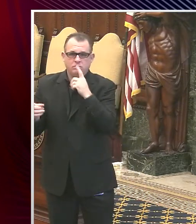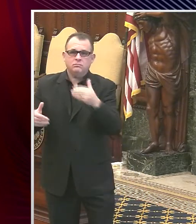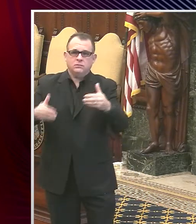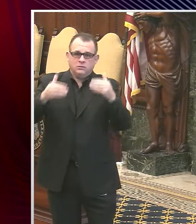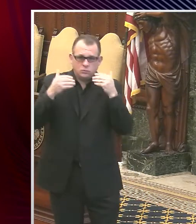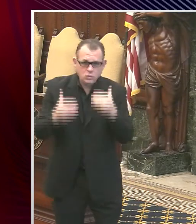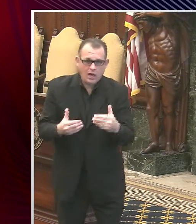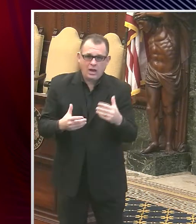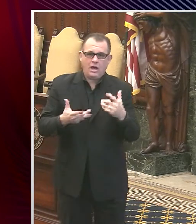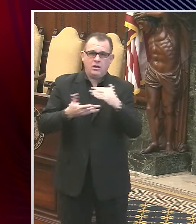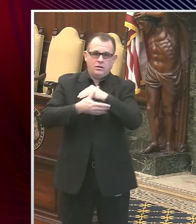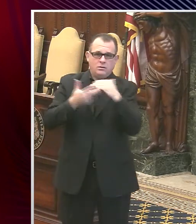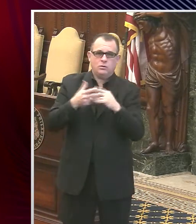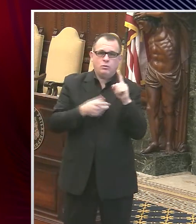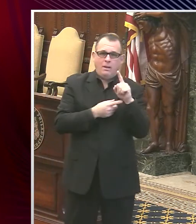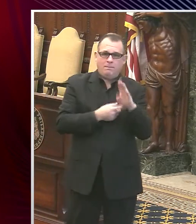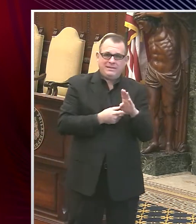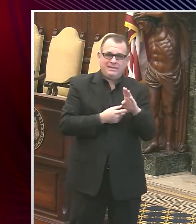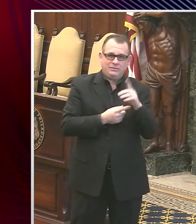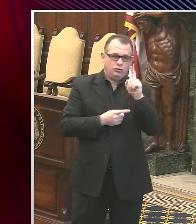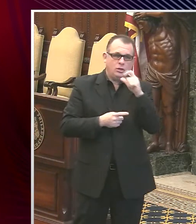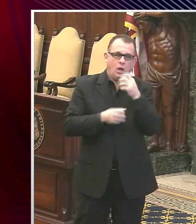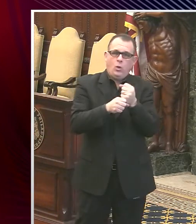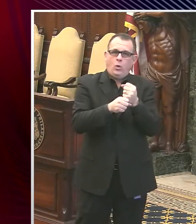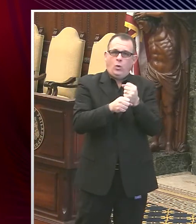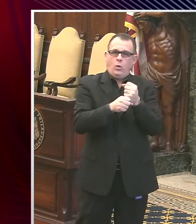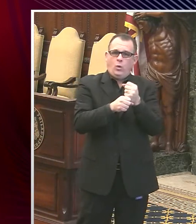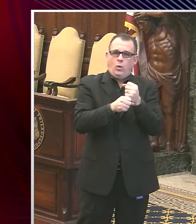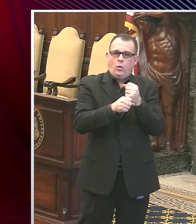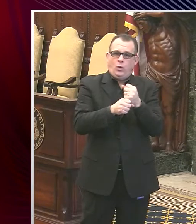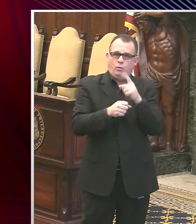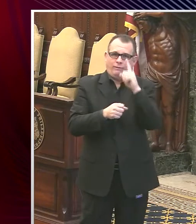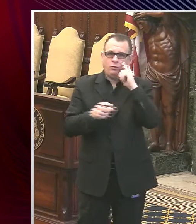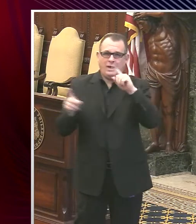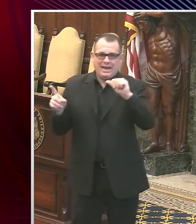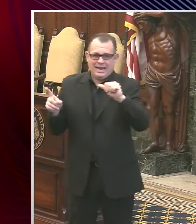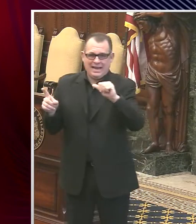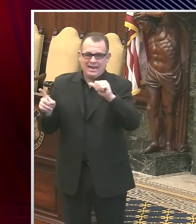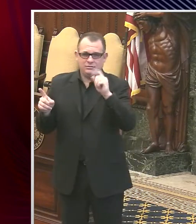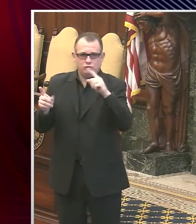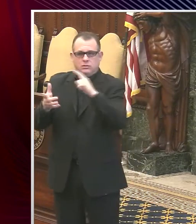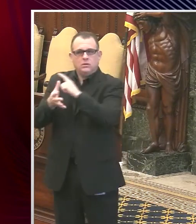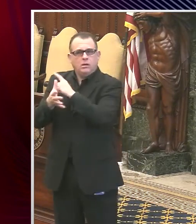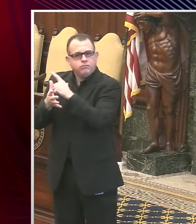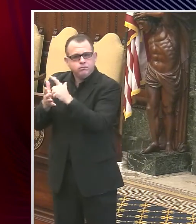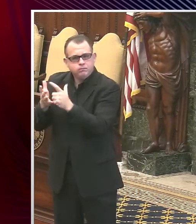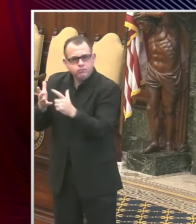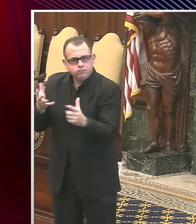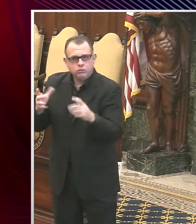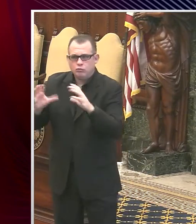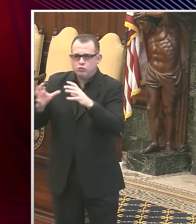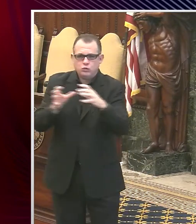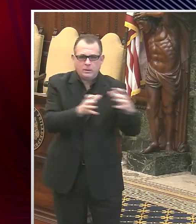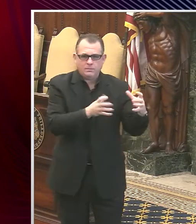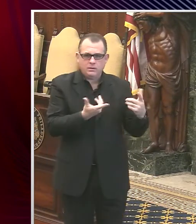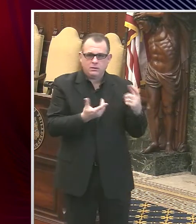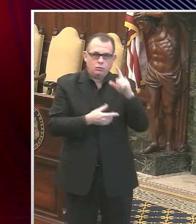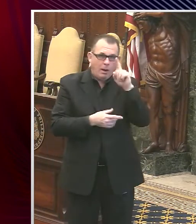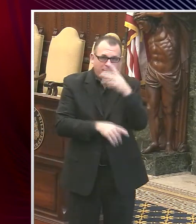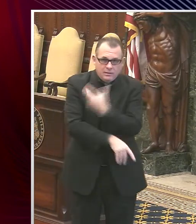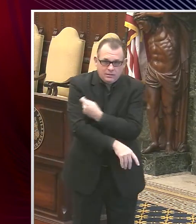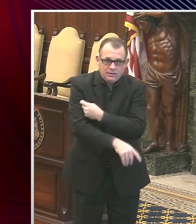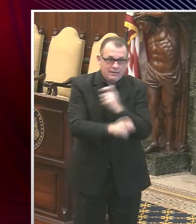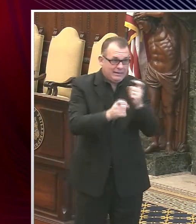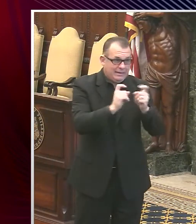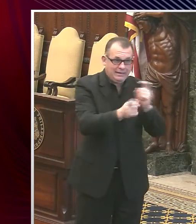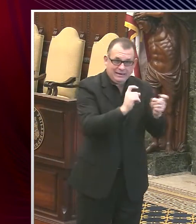or Q, to go ahead and move on to 1B. Don't hold the doses for everybody in 1A, but keep moving the train going. And if you've got people in 1B,